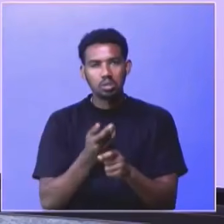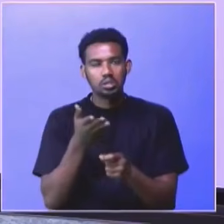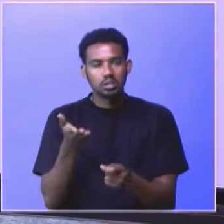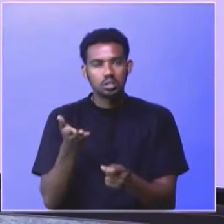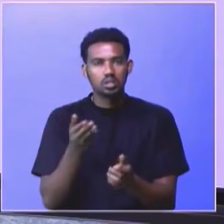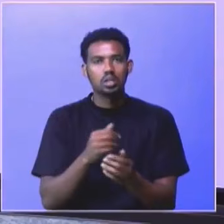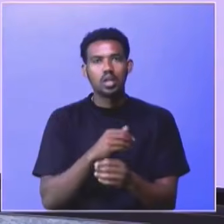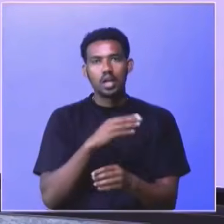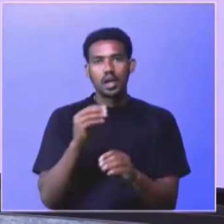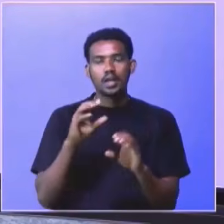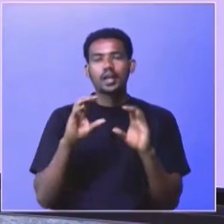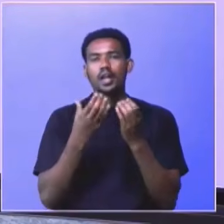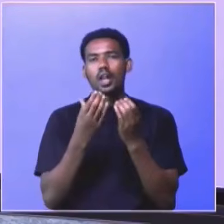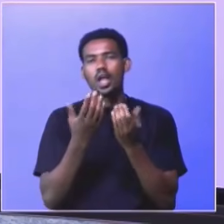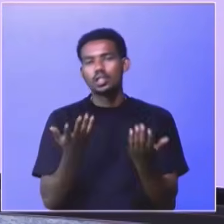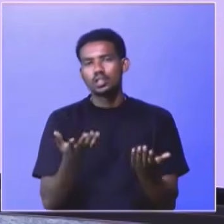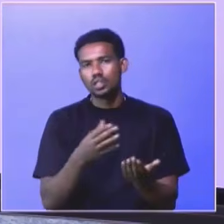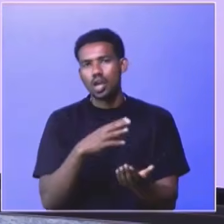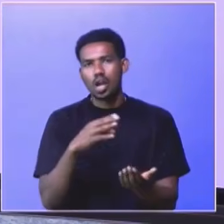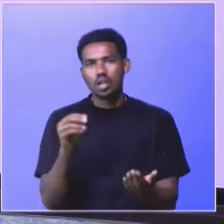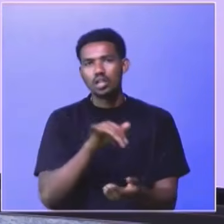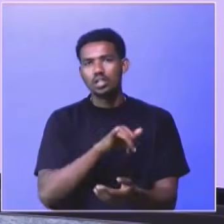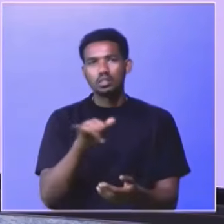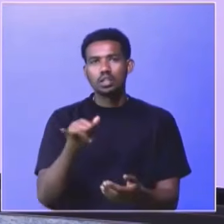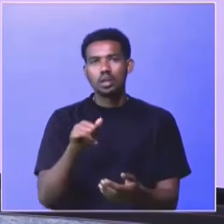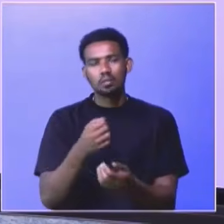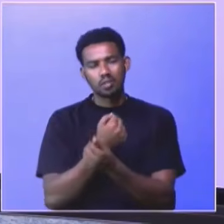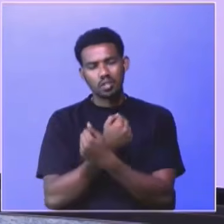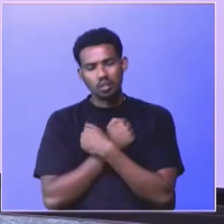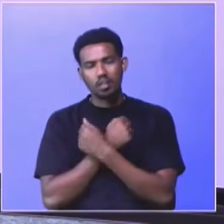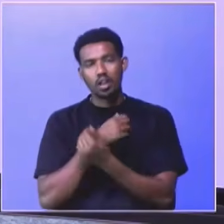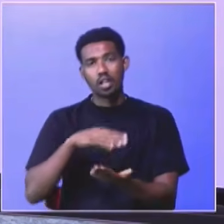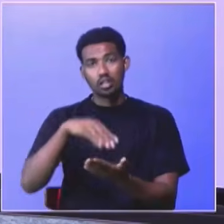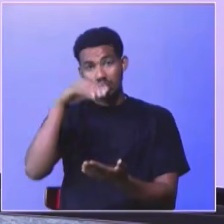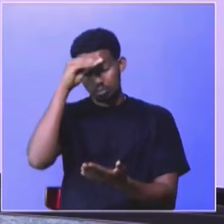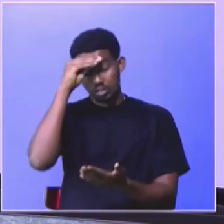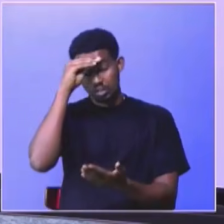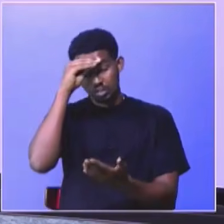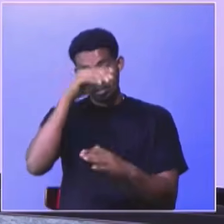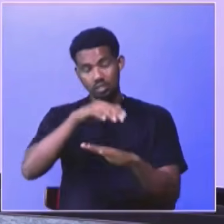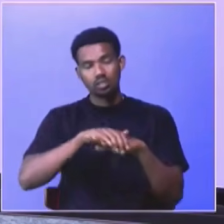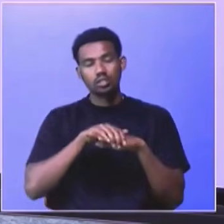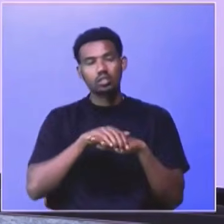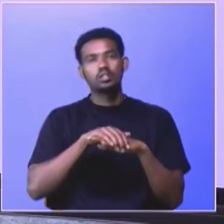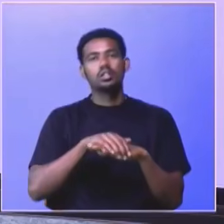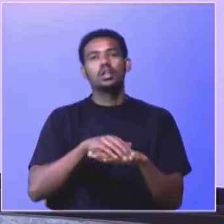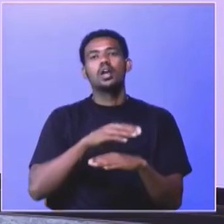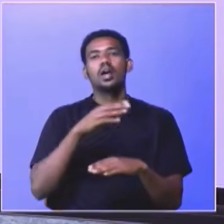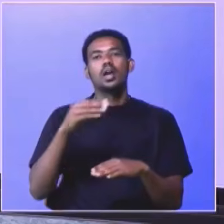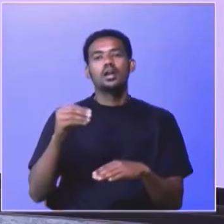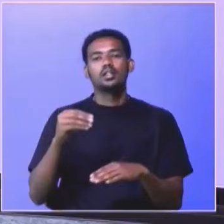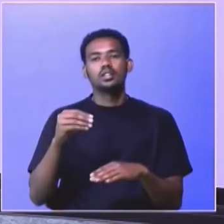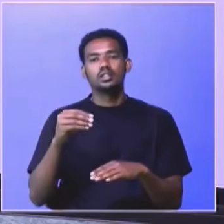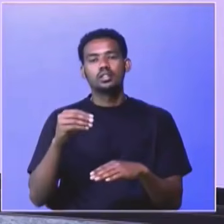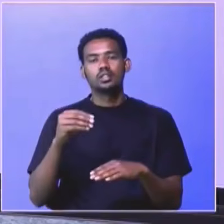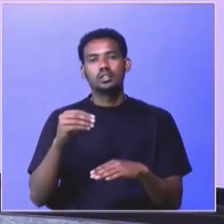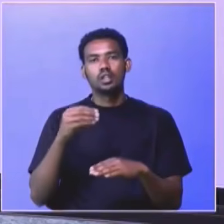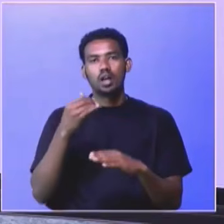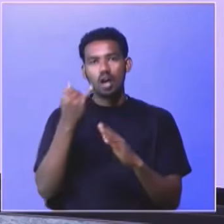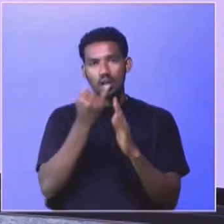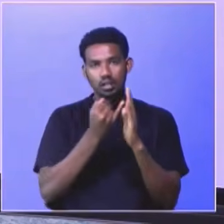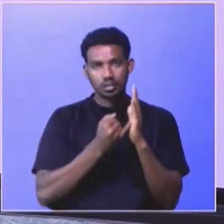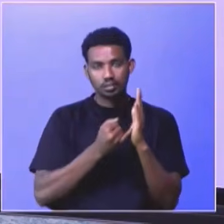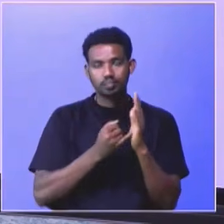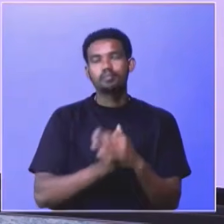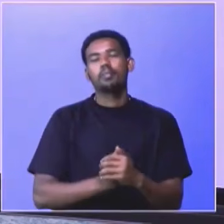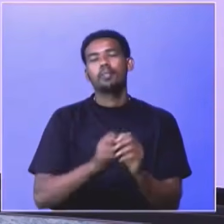and also which grade she is, and also my favorite subjects are English and art.